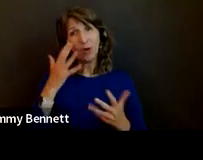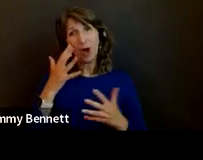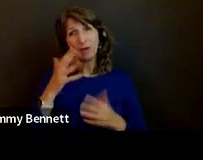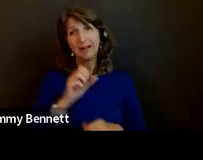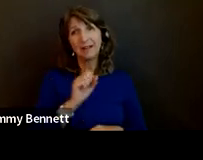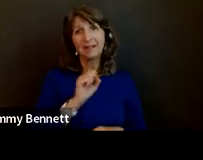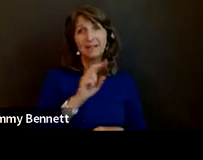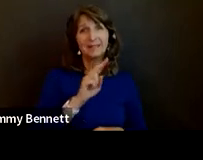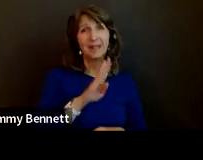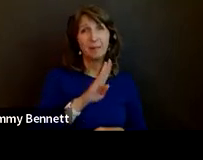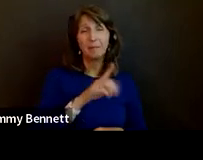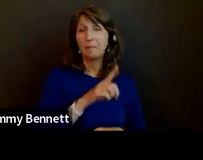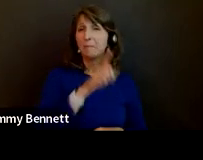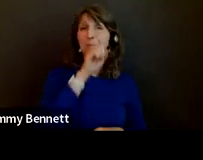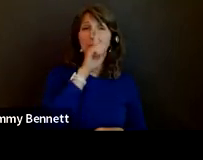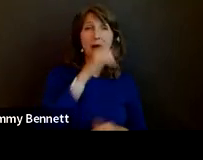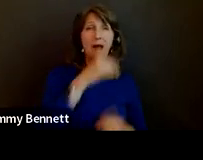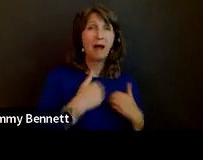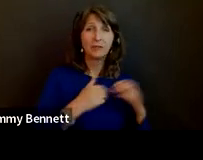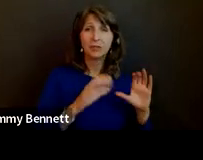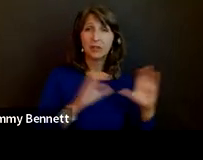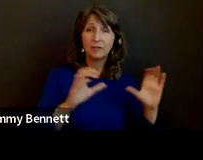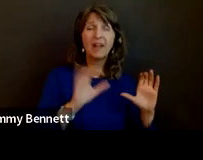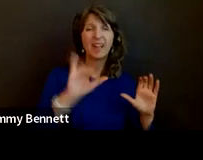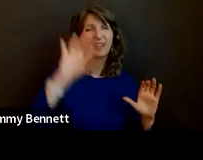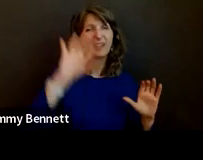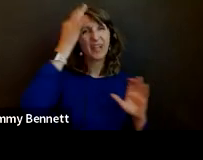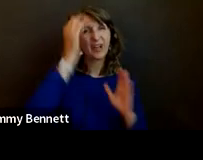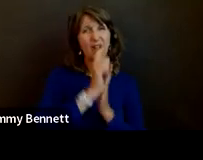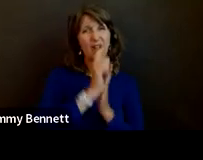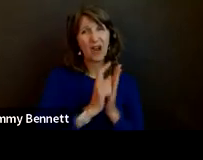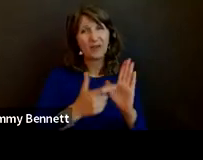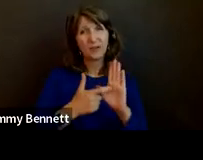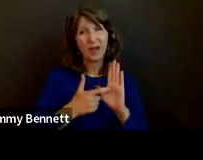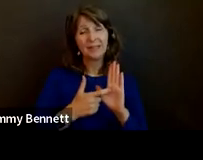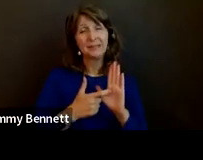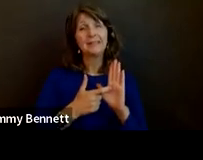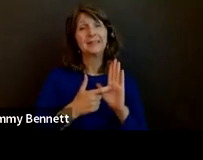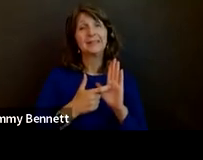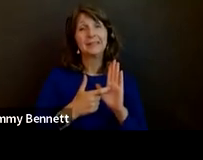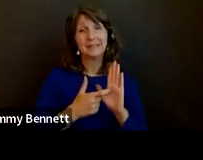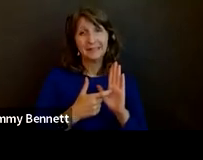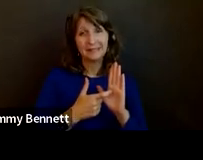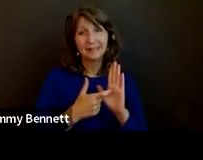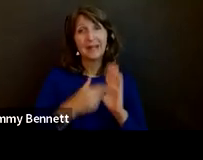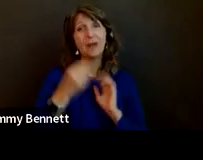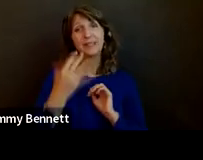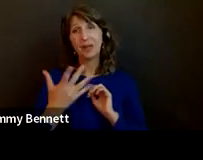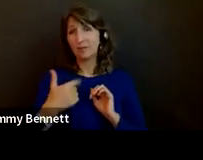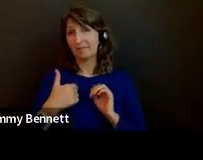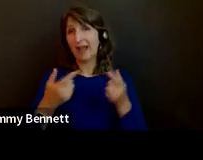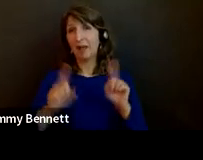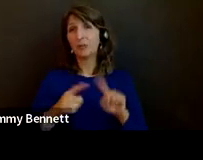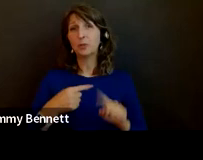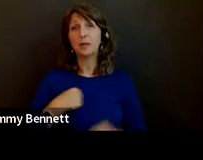the credentials that federal law states that they should have? I've been in that position and it was not comfortable. But